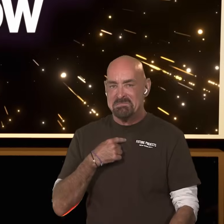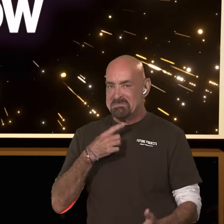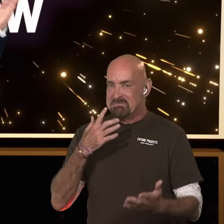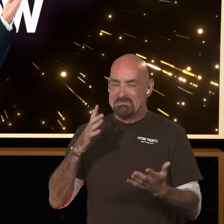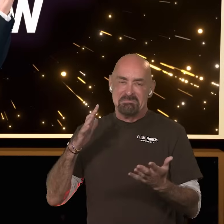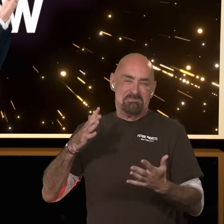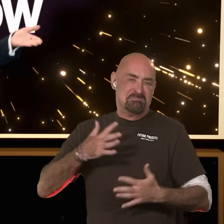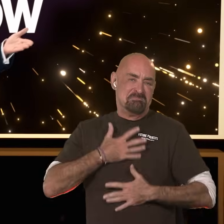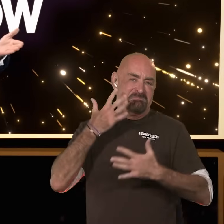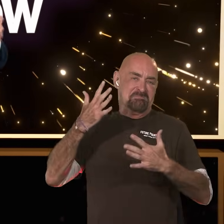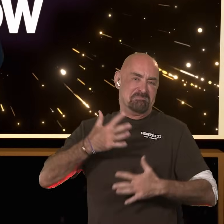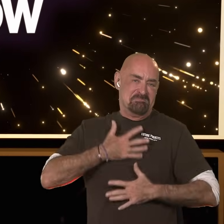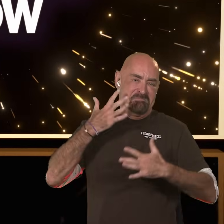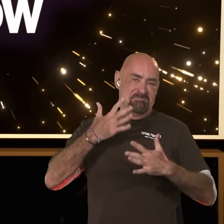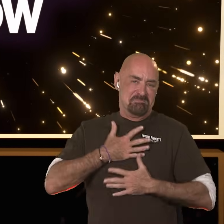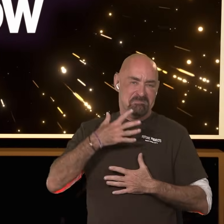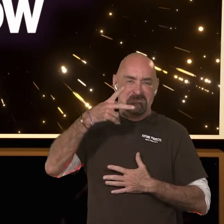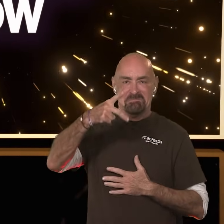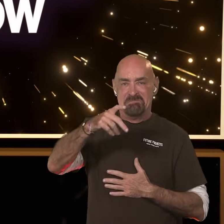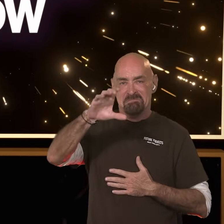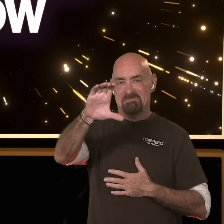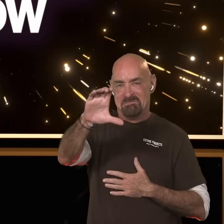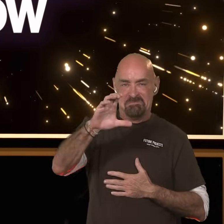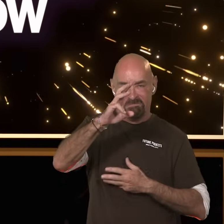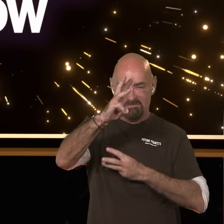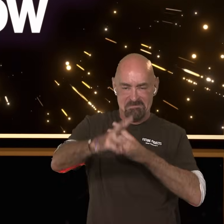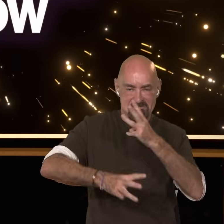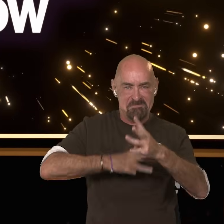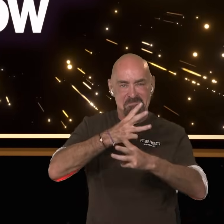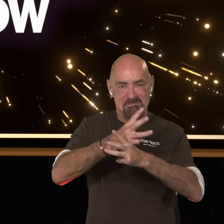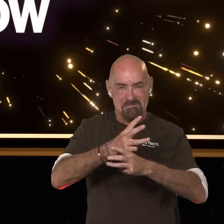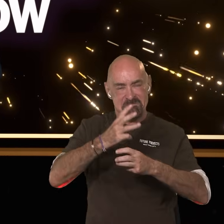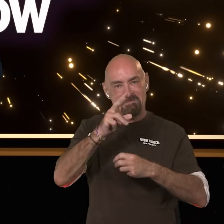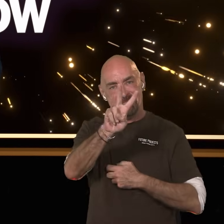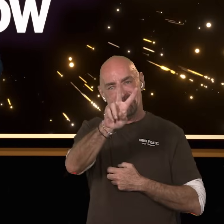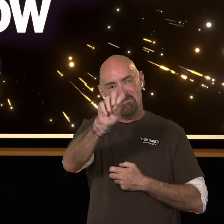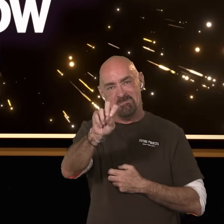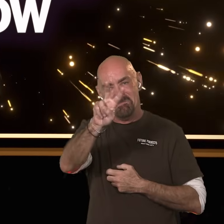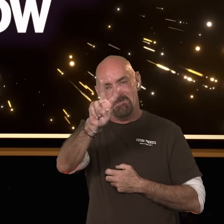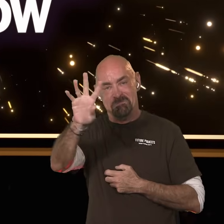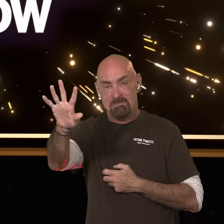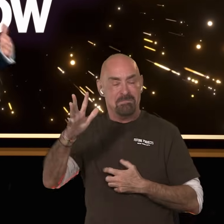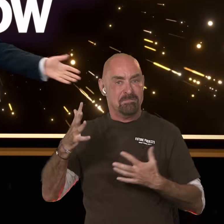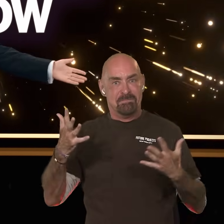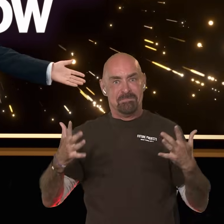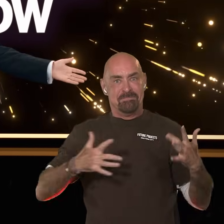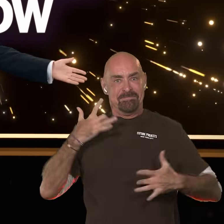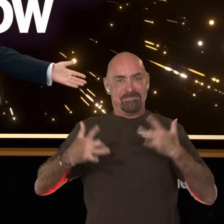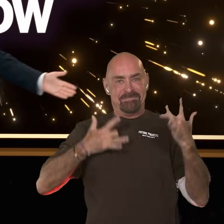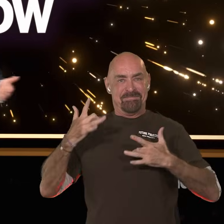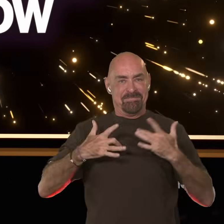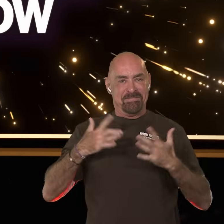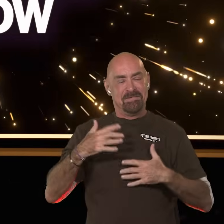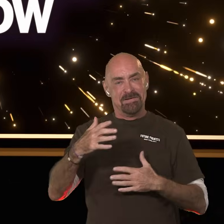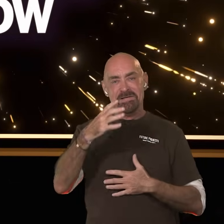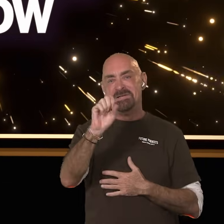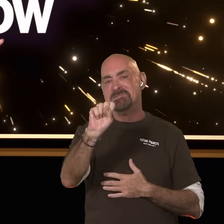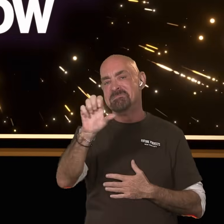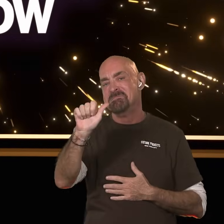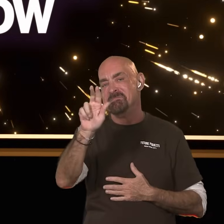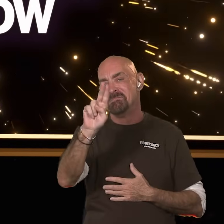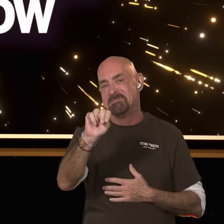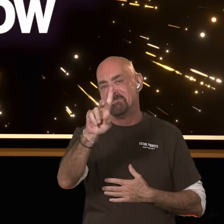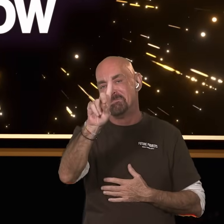It is my pleasure to welcome you to the PC Gaming Show 2024. Once again, I'm absolutely thrilled to be your host. My name is